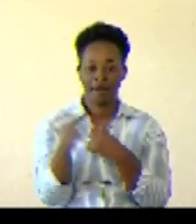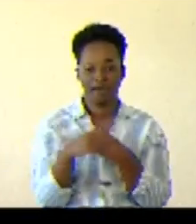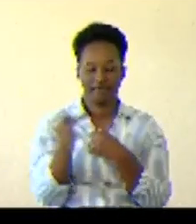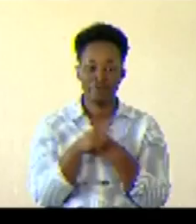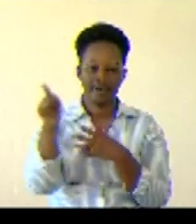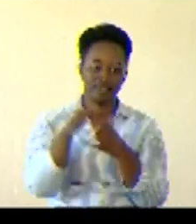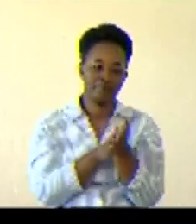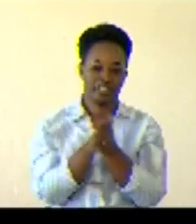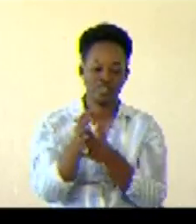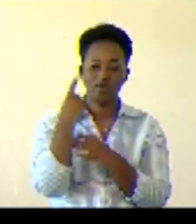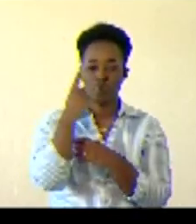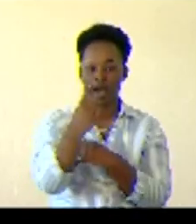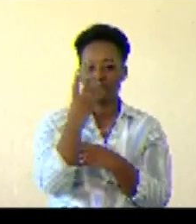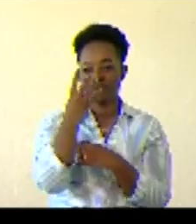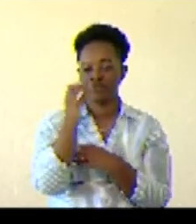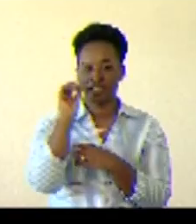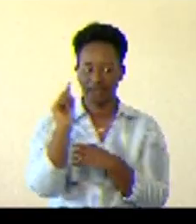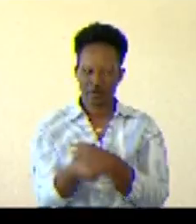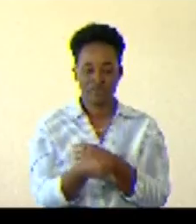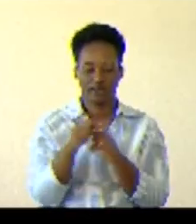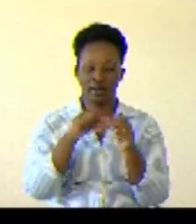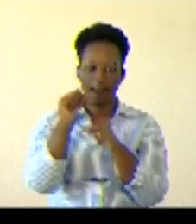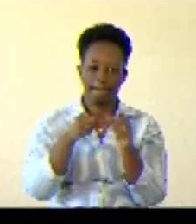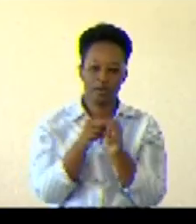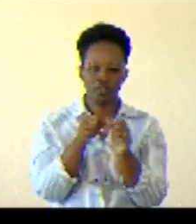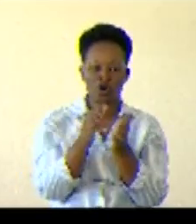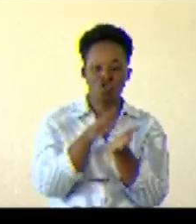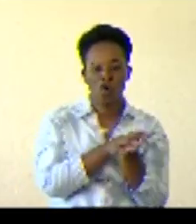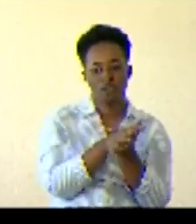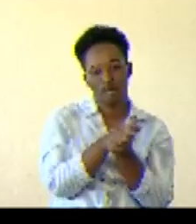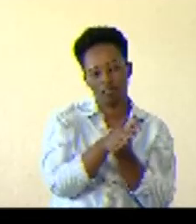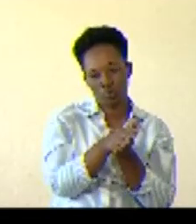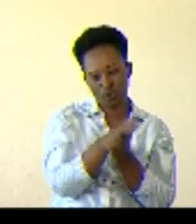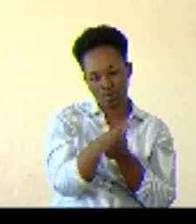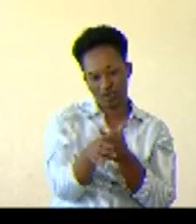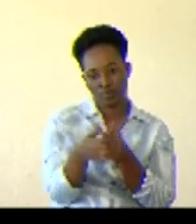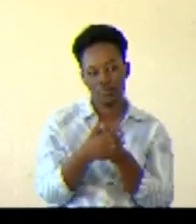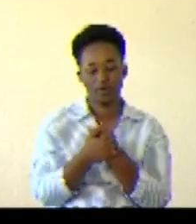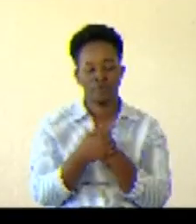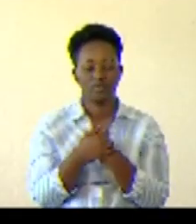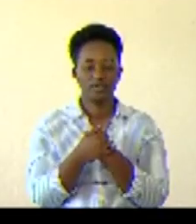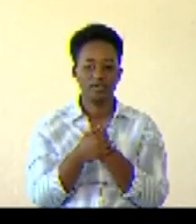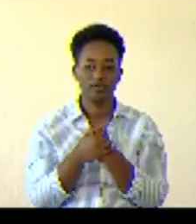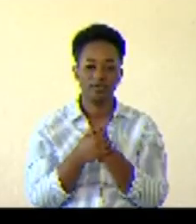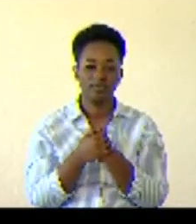she spends 140,000 on consumption. So we have our consumption